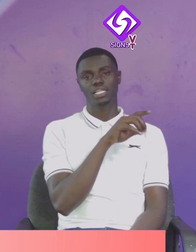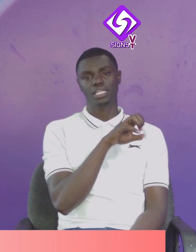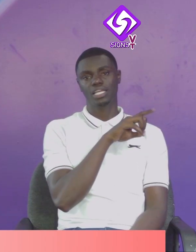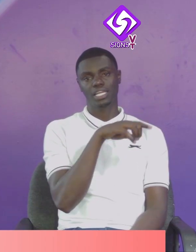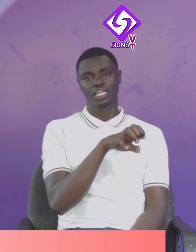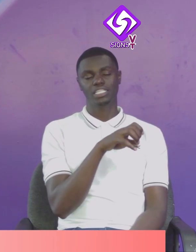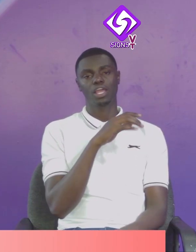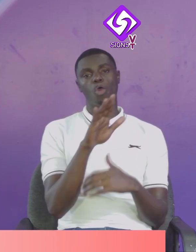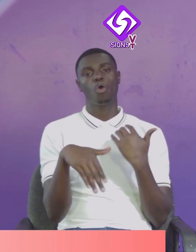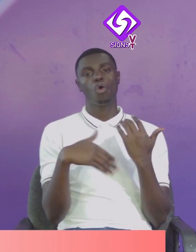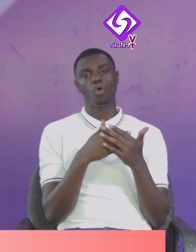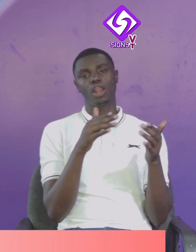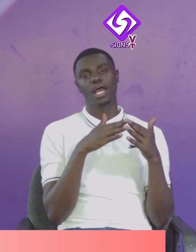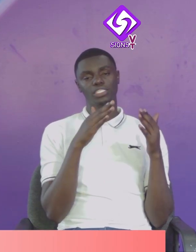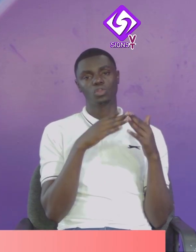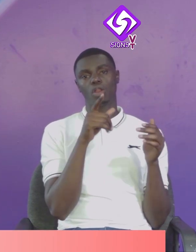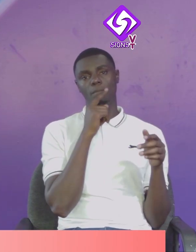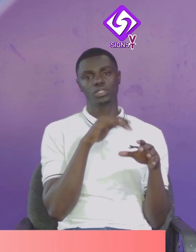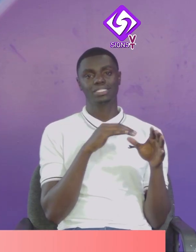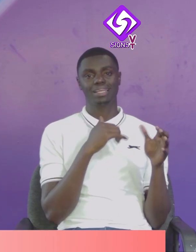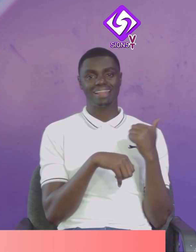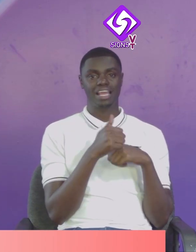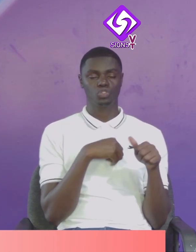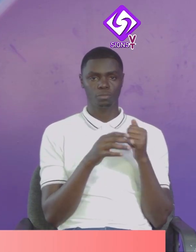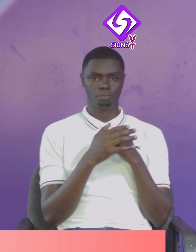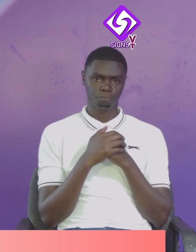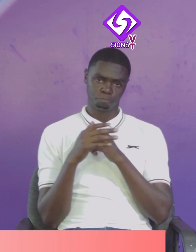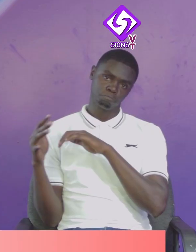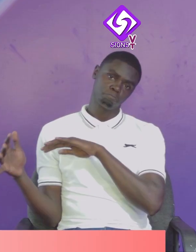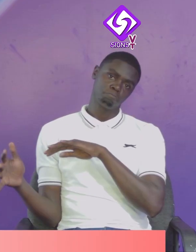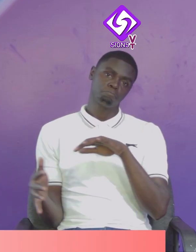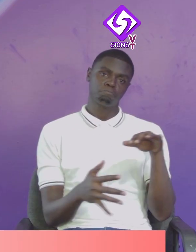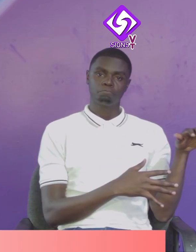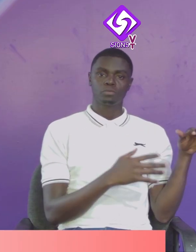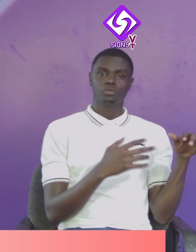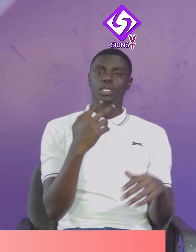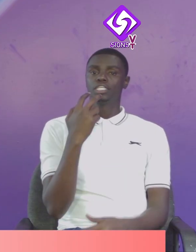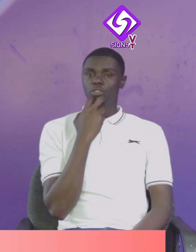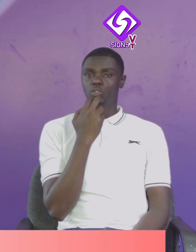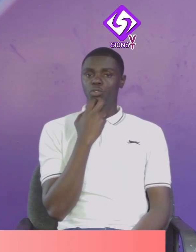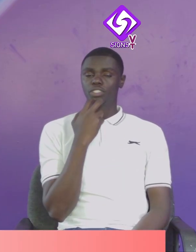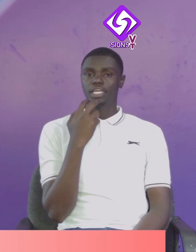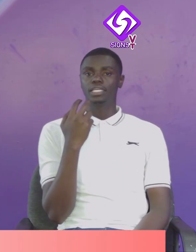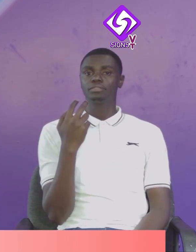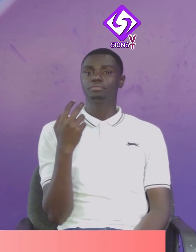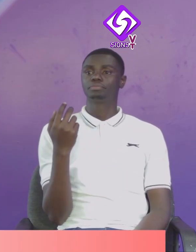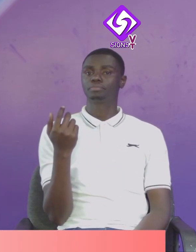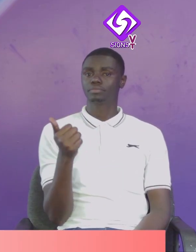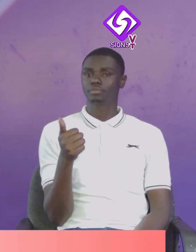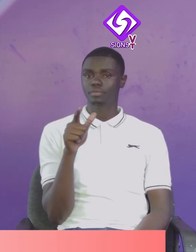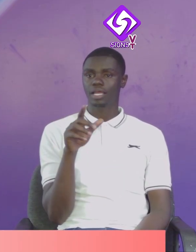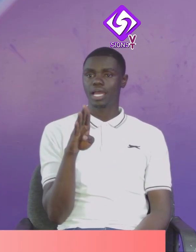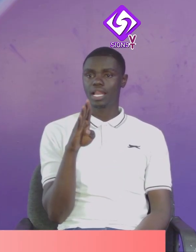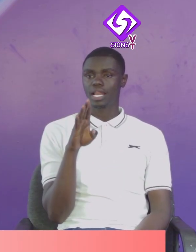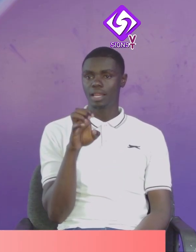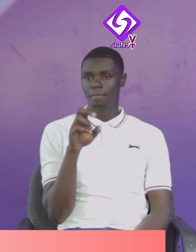Arsenal boys there in action. They are in action, of course, on Tuesday against Albania, or maybe